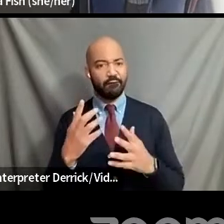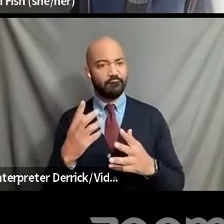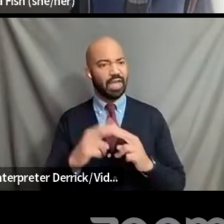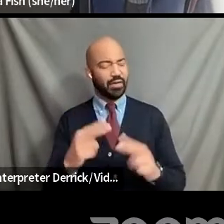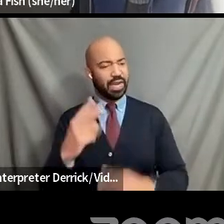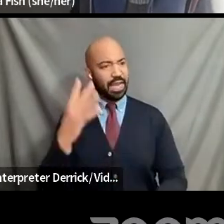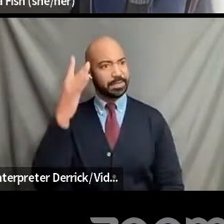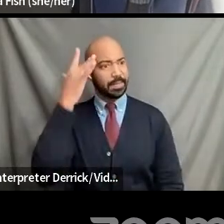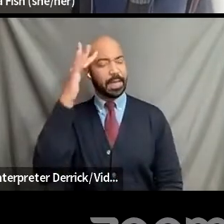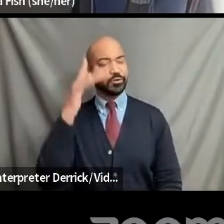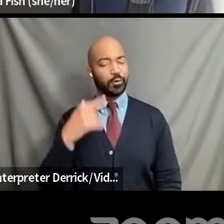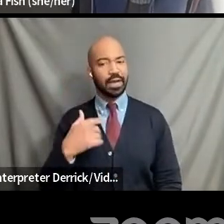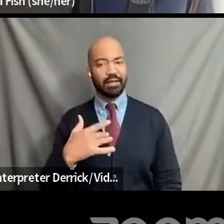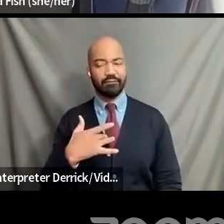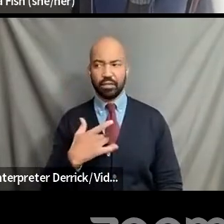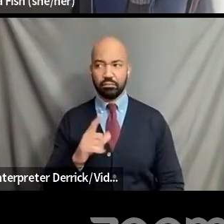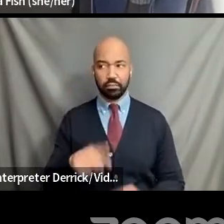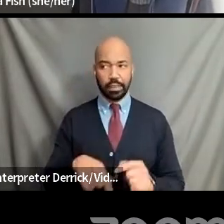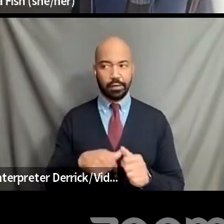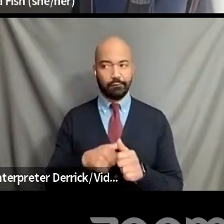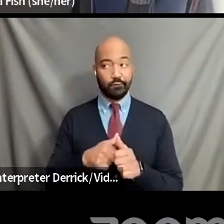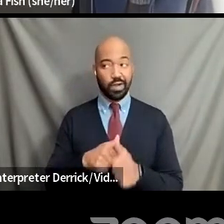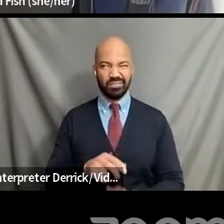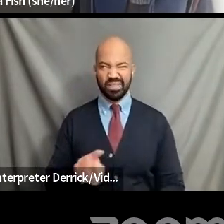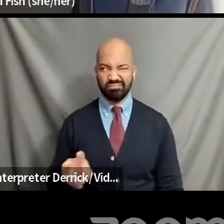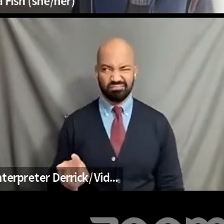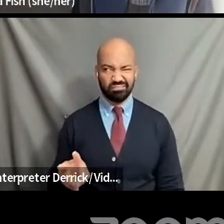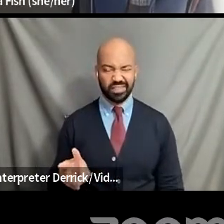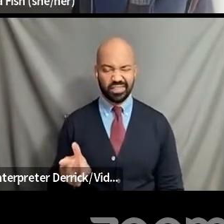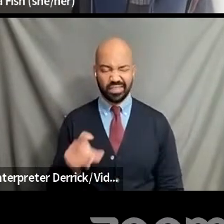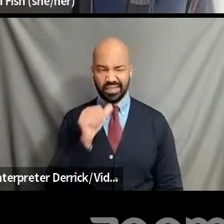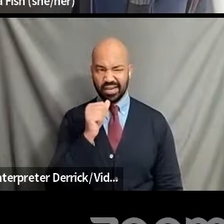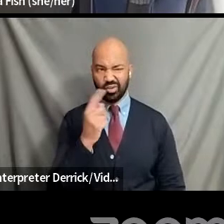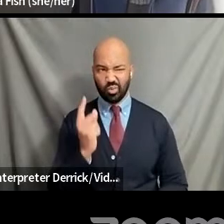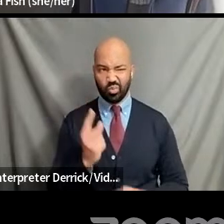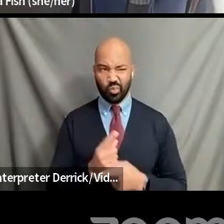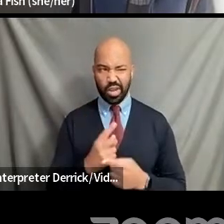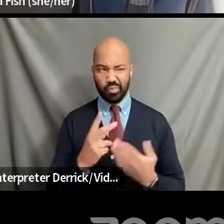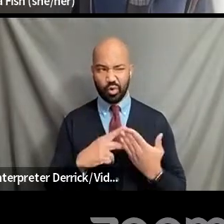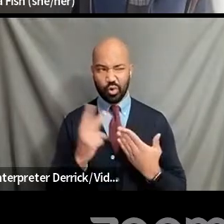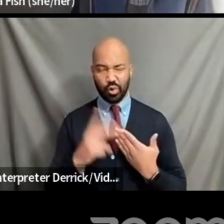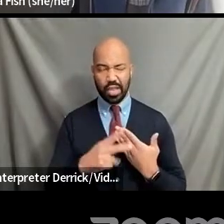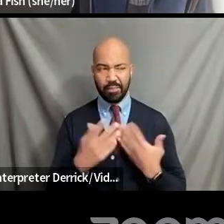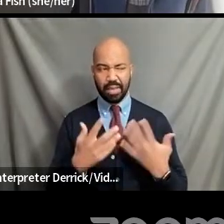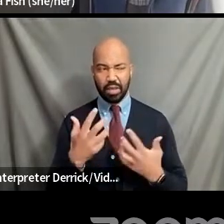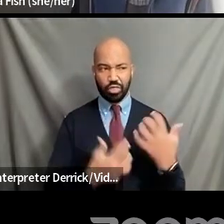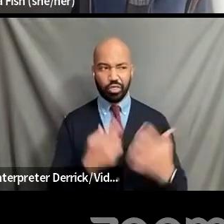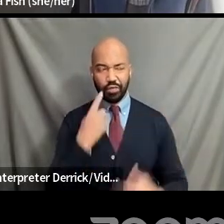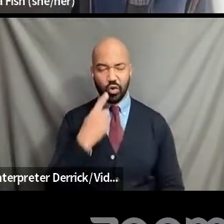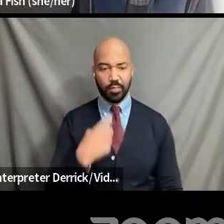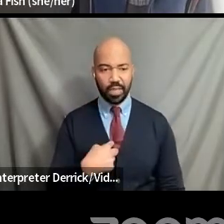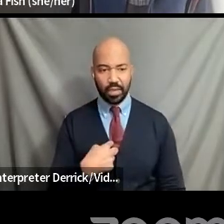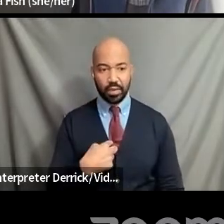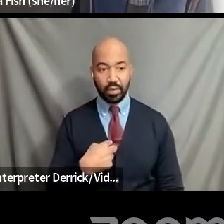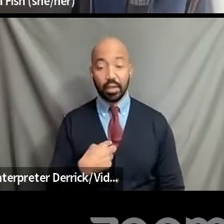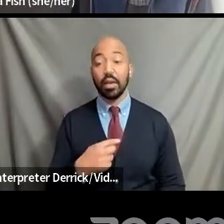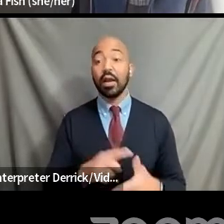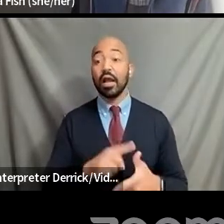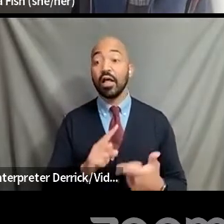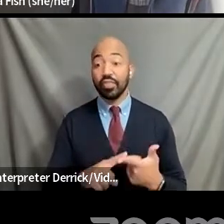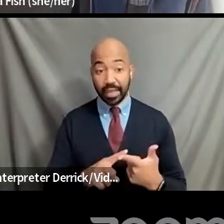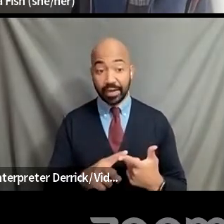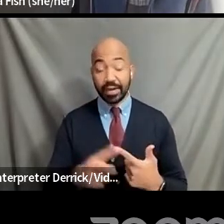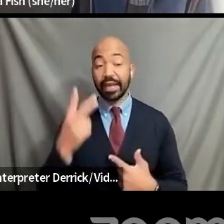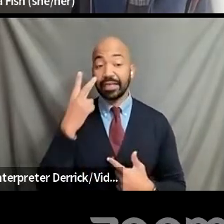I'm like, okay, I don't think it was the right program. I don't think this was for me. But then I remember a tweet specifically from Dr.